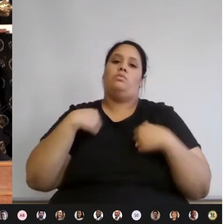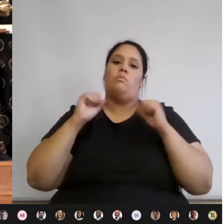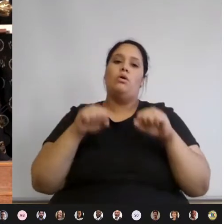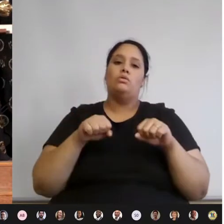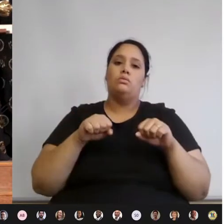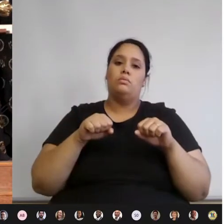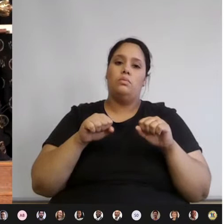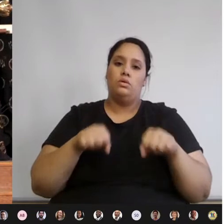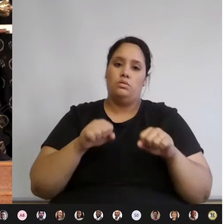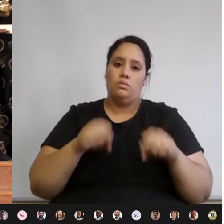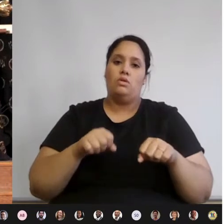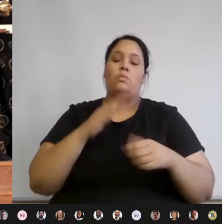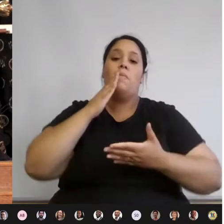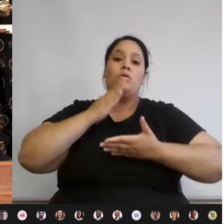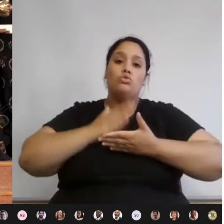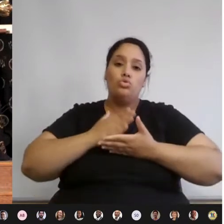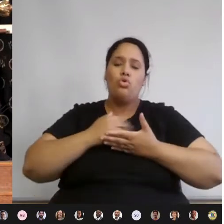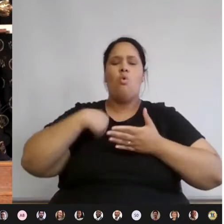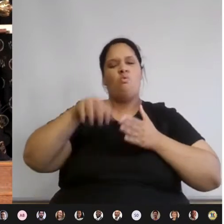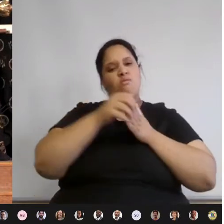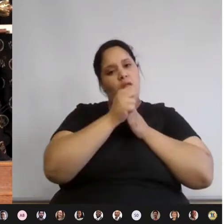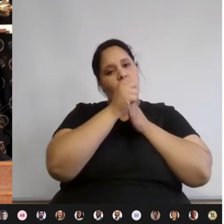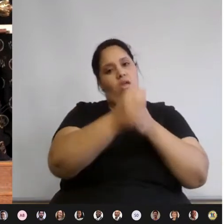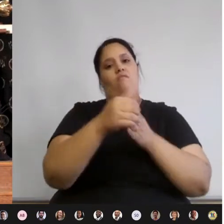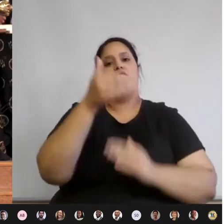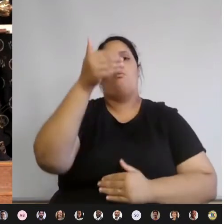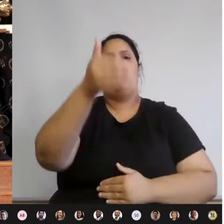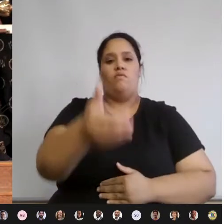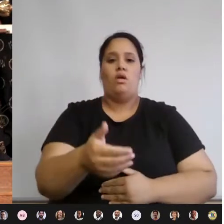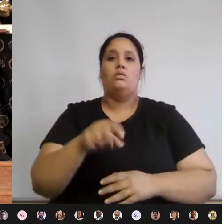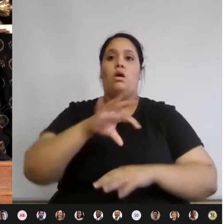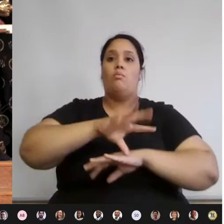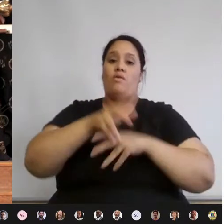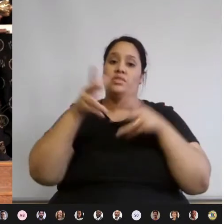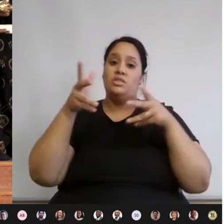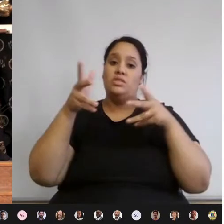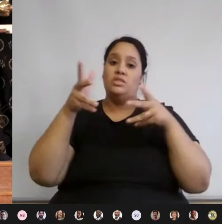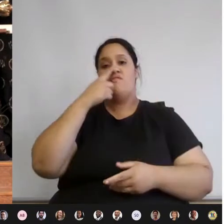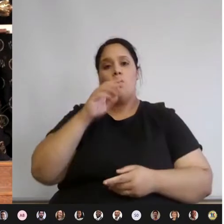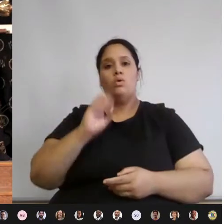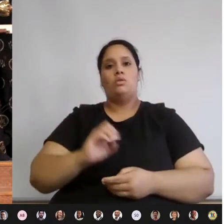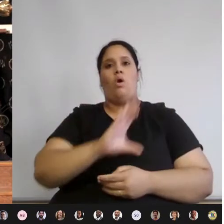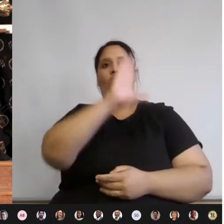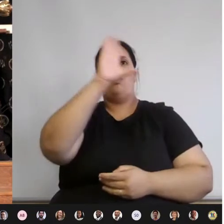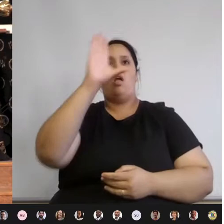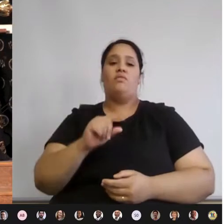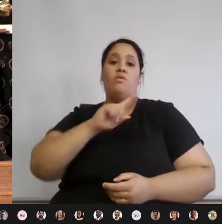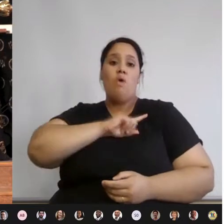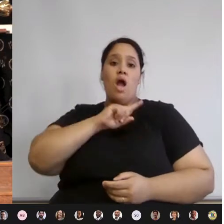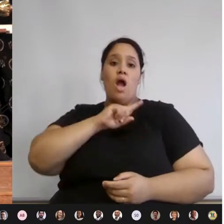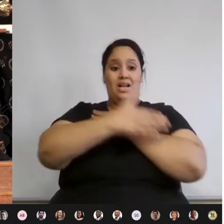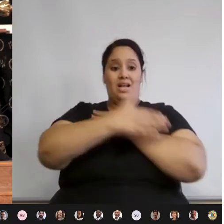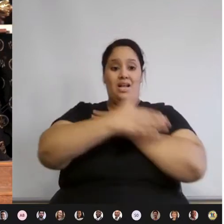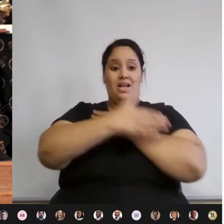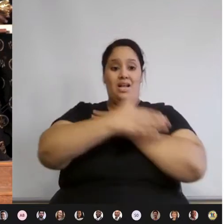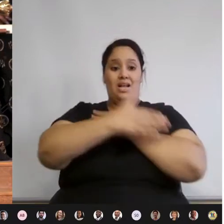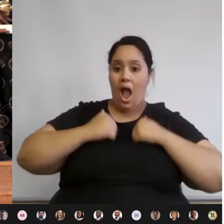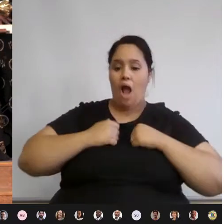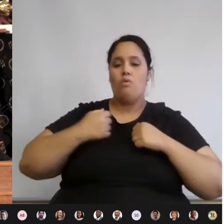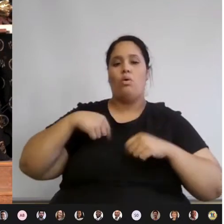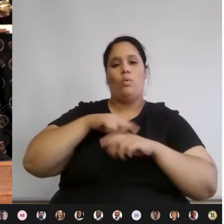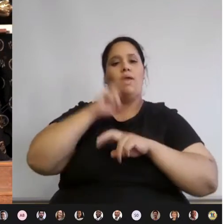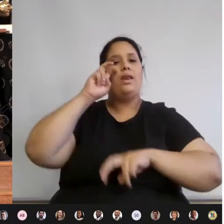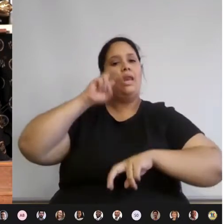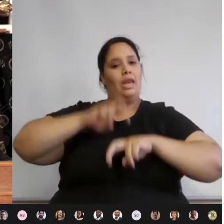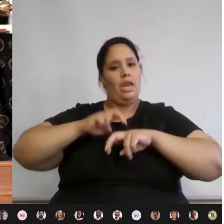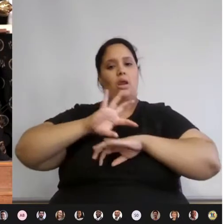make sure that we lead from the front in this province for South Africa. Because for our country, it needs a province